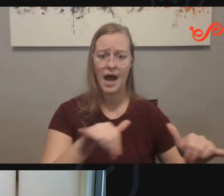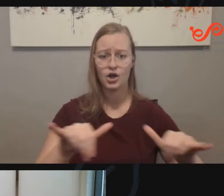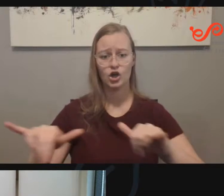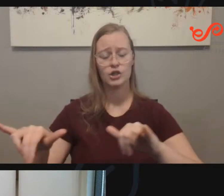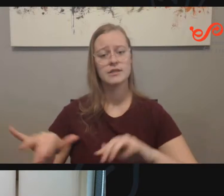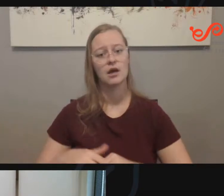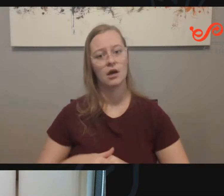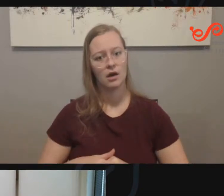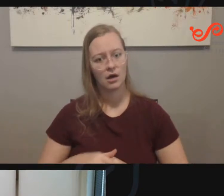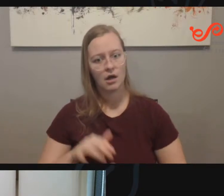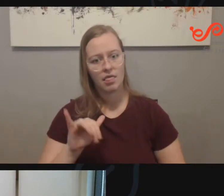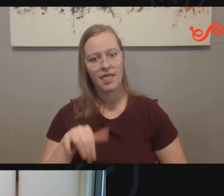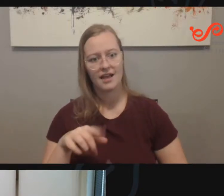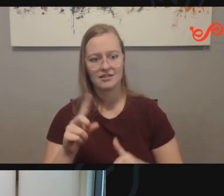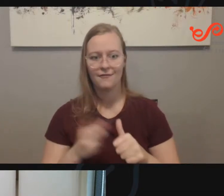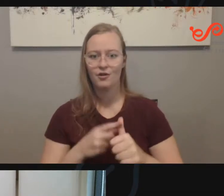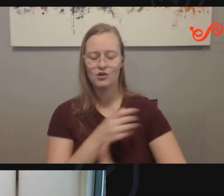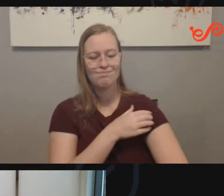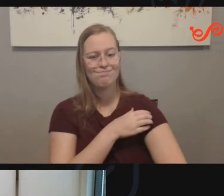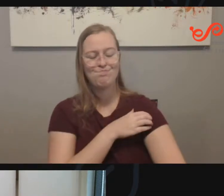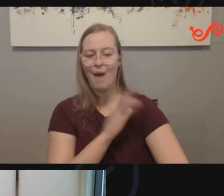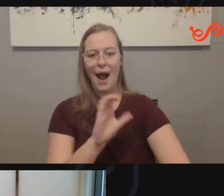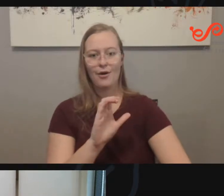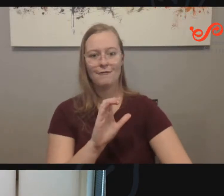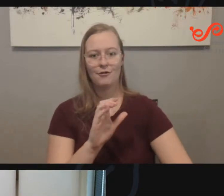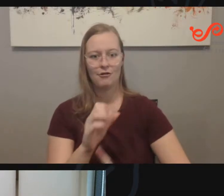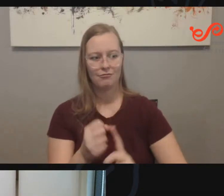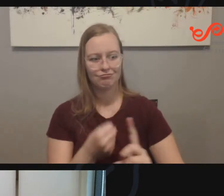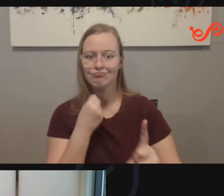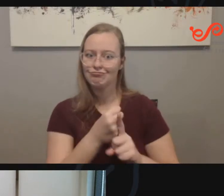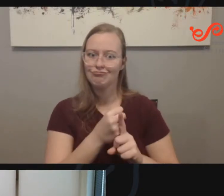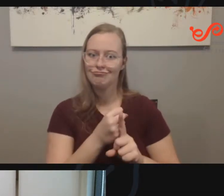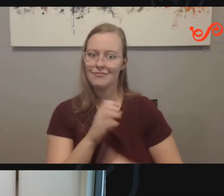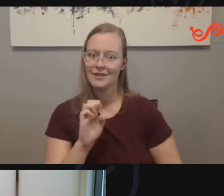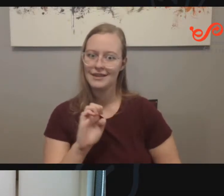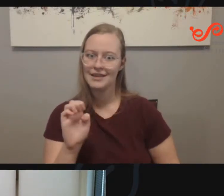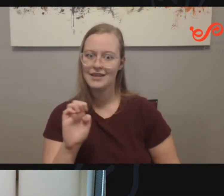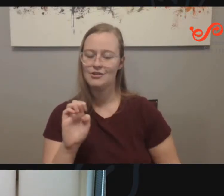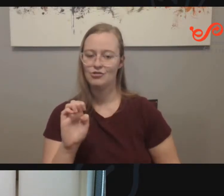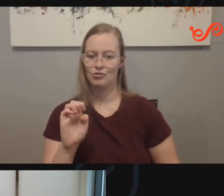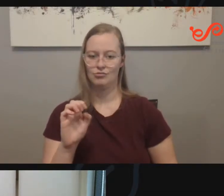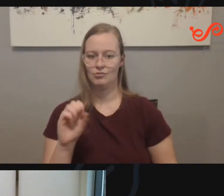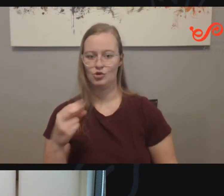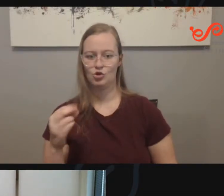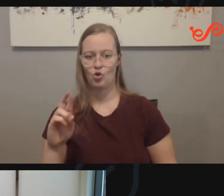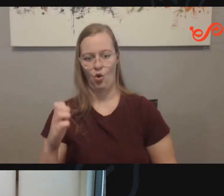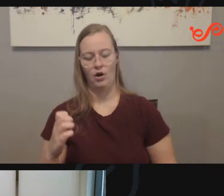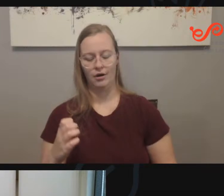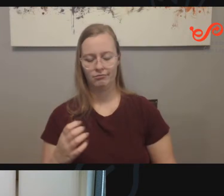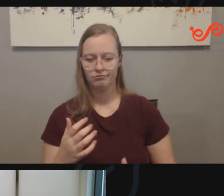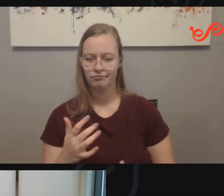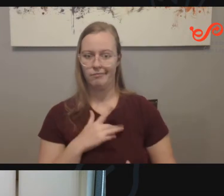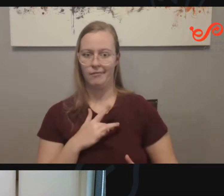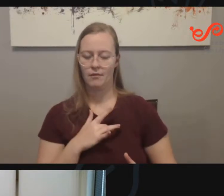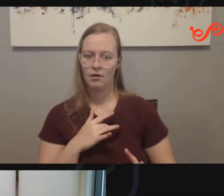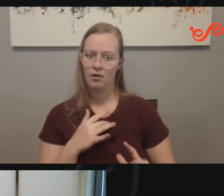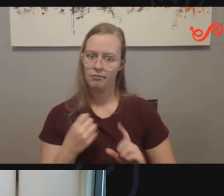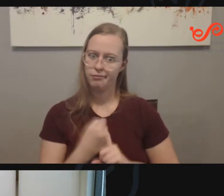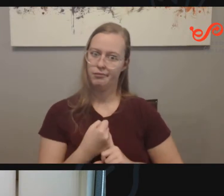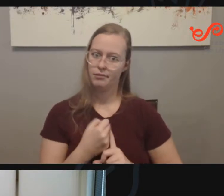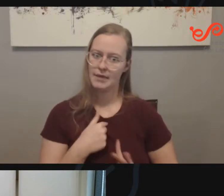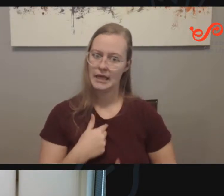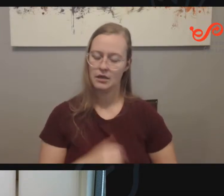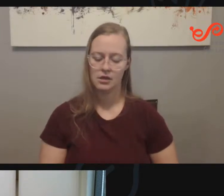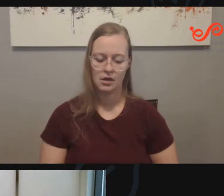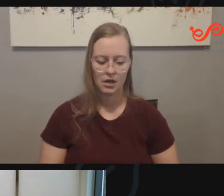the first powerful impression the Eastern Shore left on me. The next, I don't want to